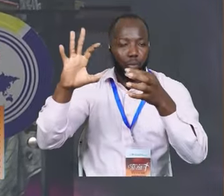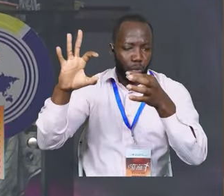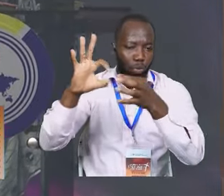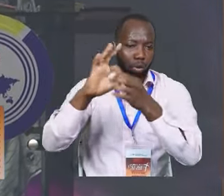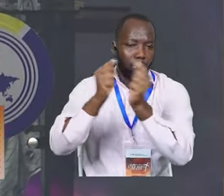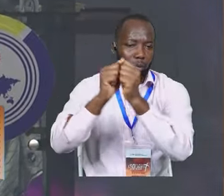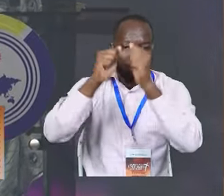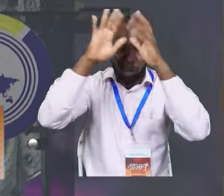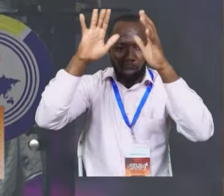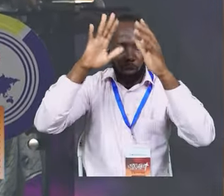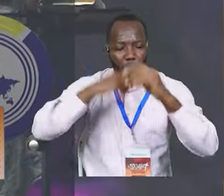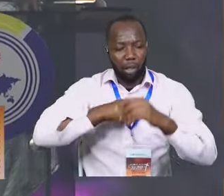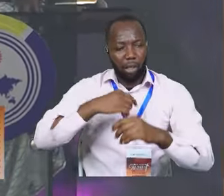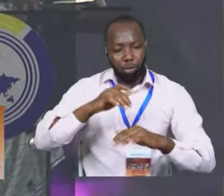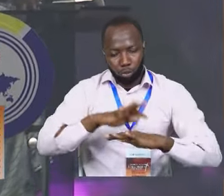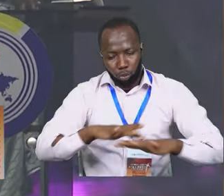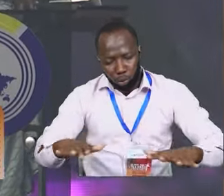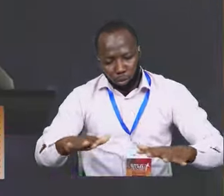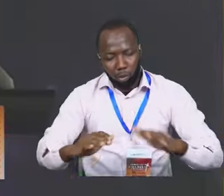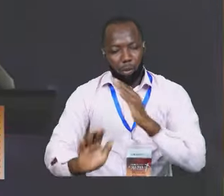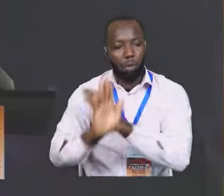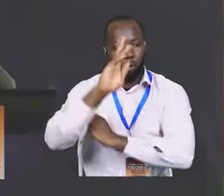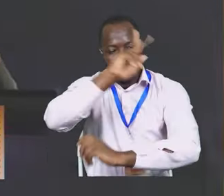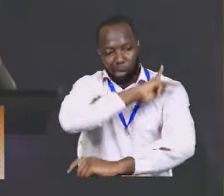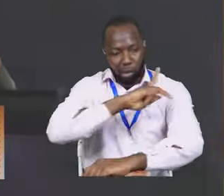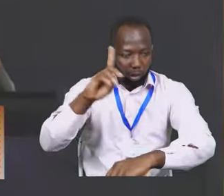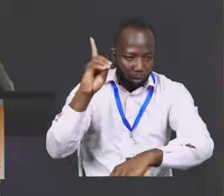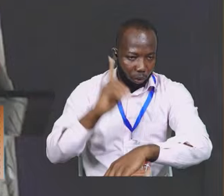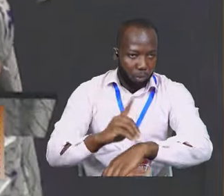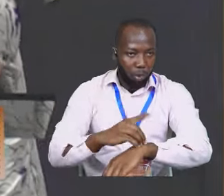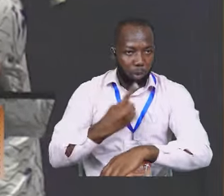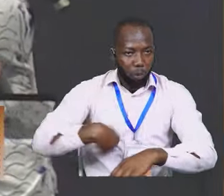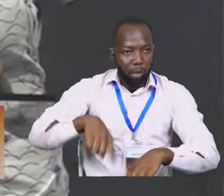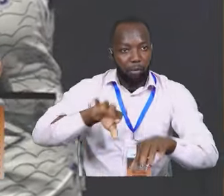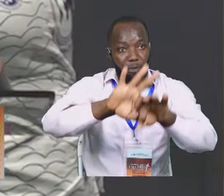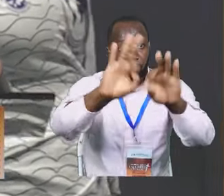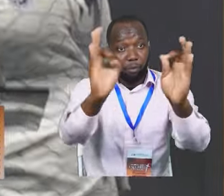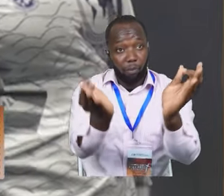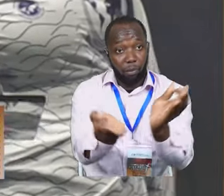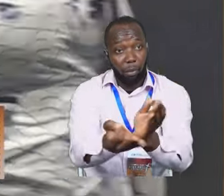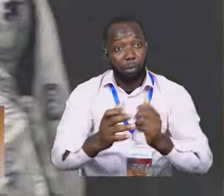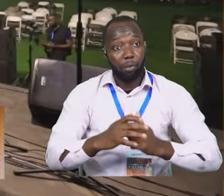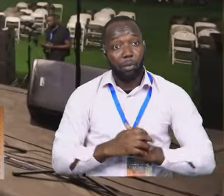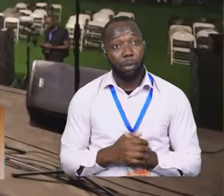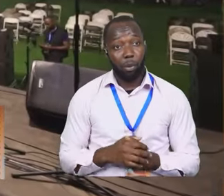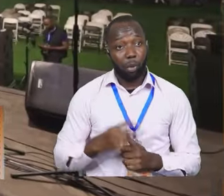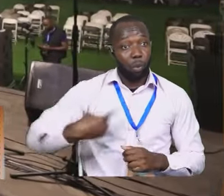the kingdom. We are family. We are one.